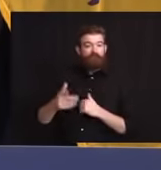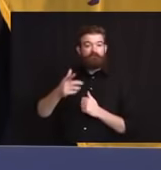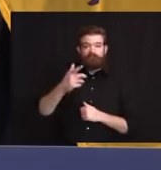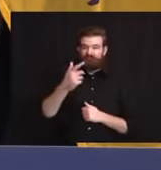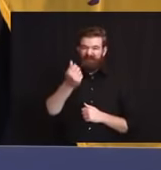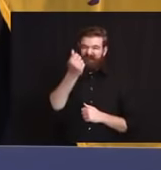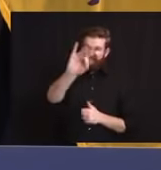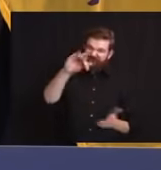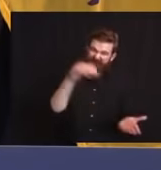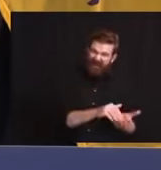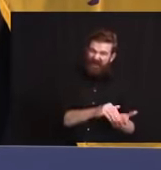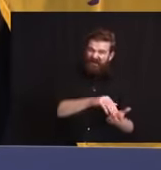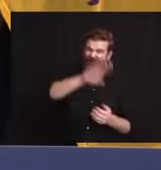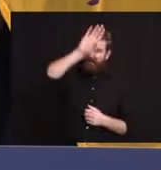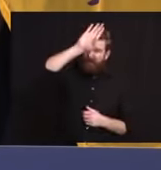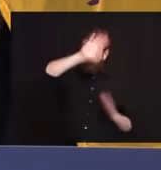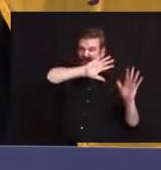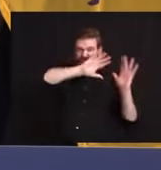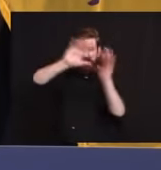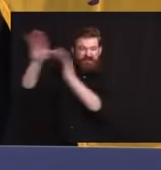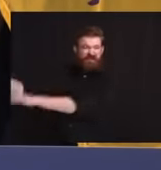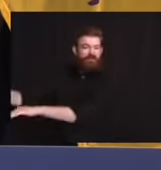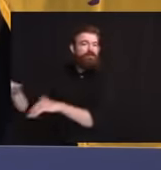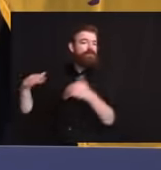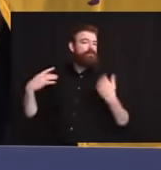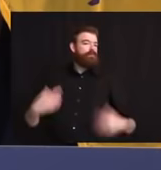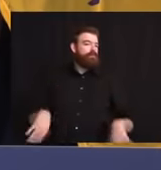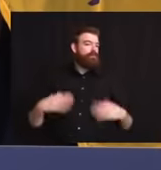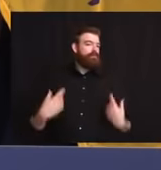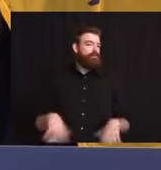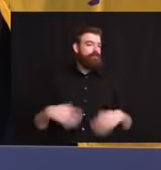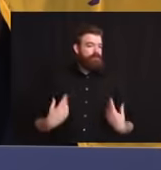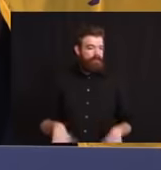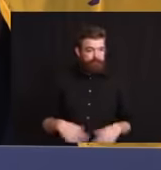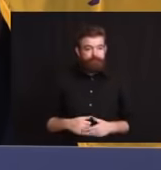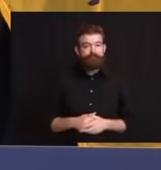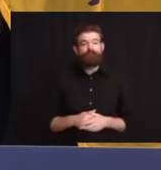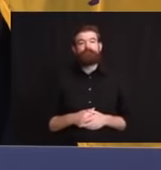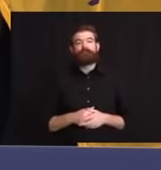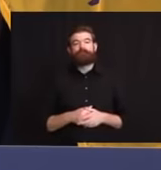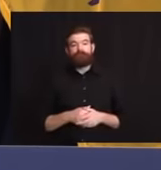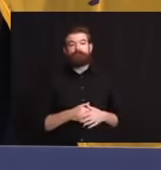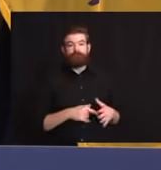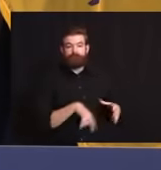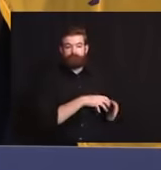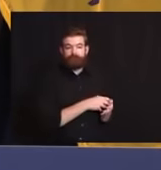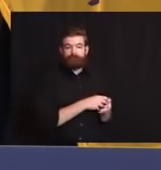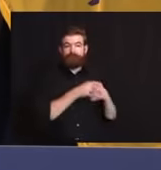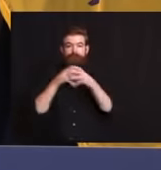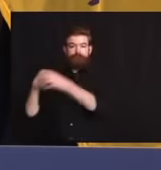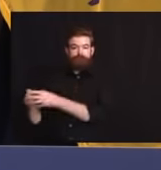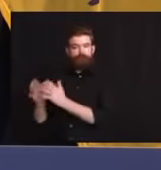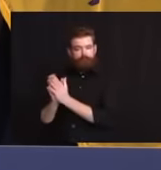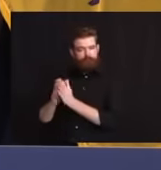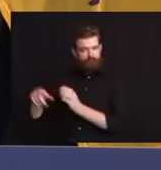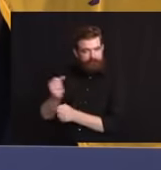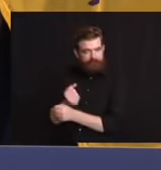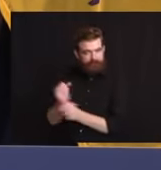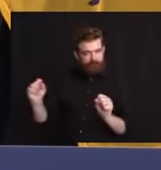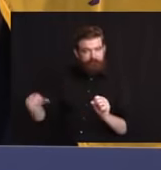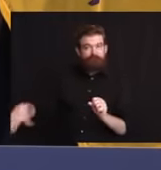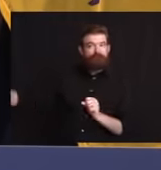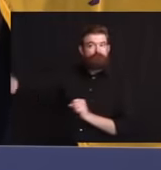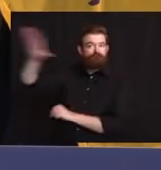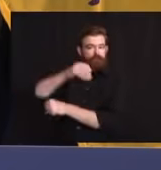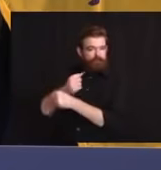And they are so far so good, safe and sound, but we keep them in our prayers. Nothing new on the storm front